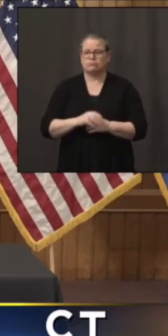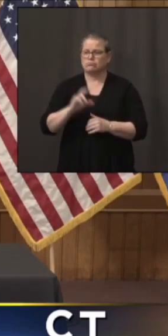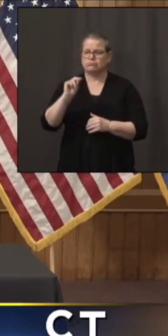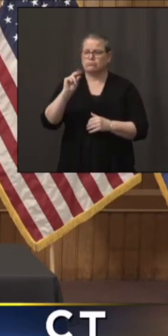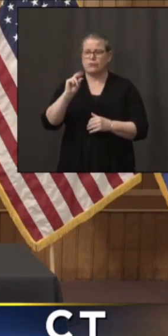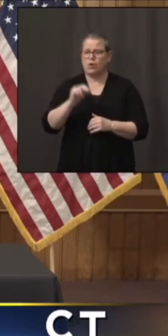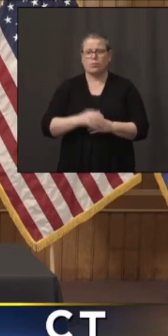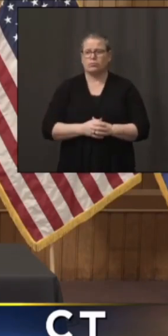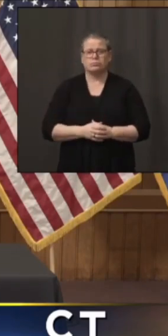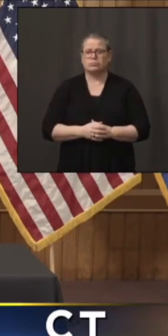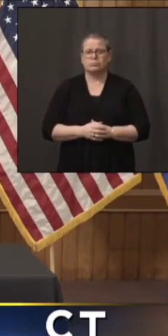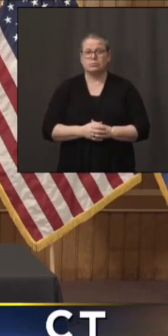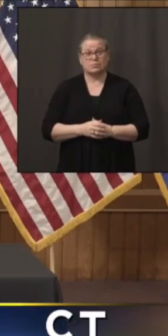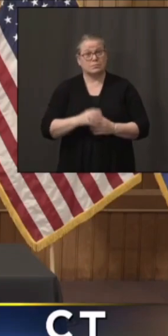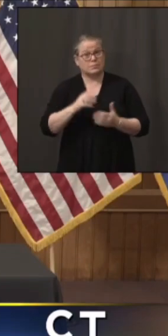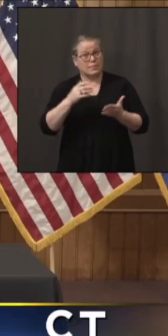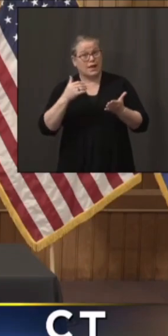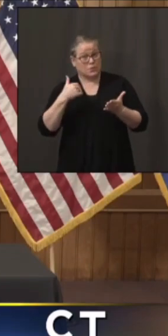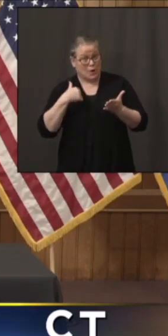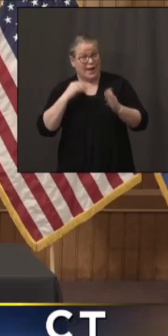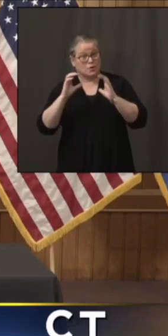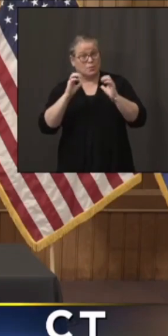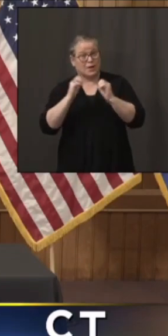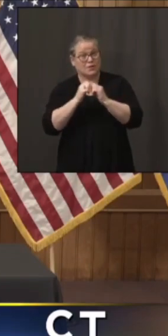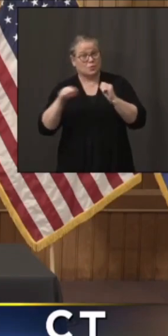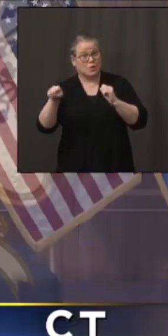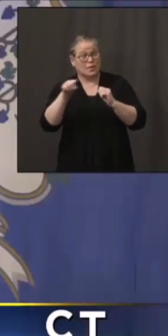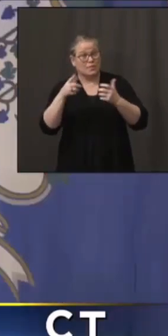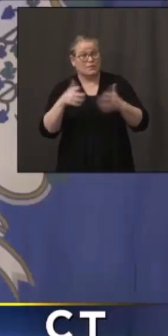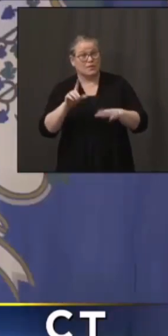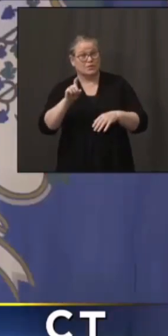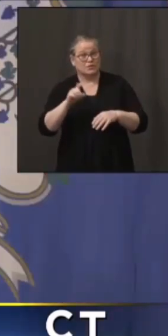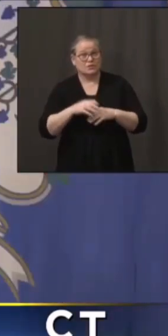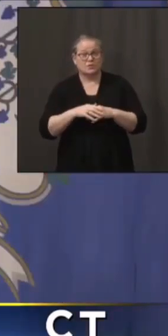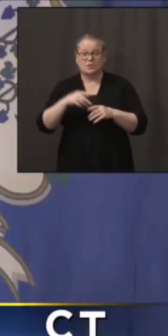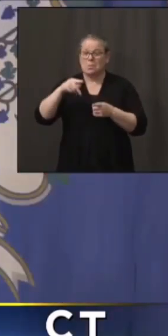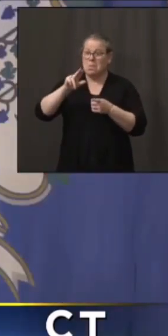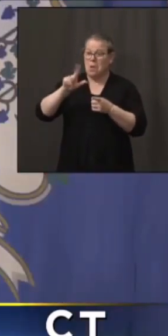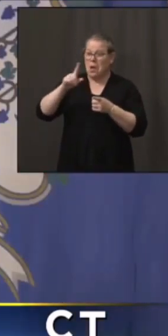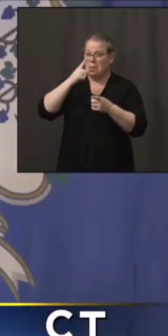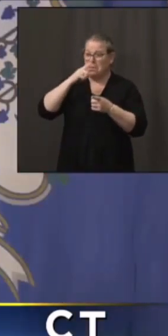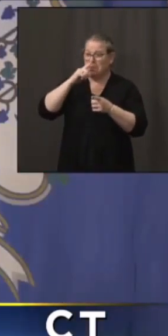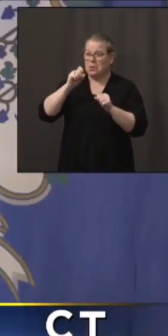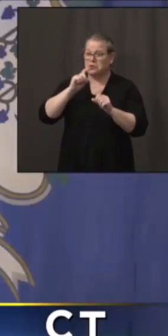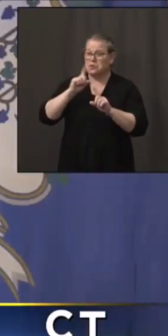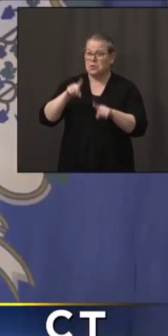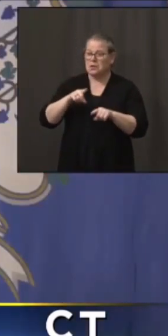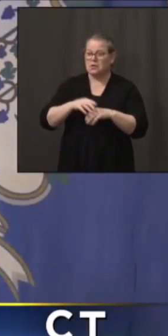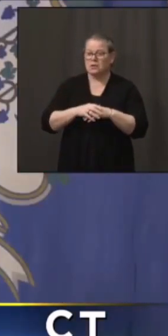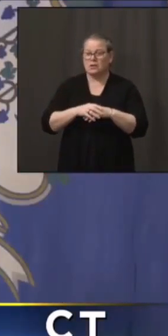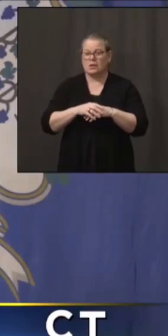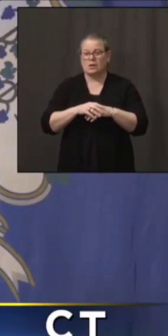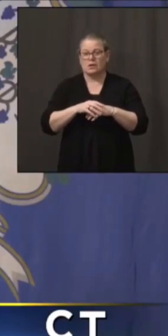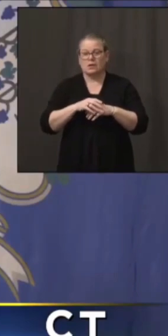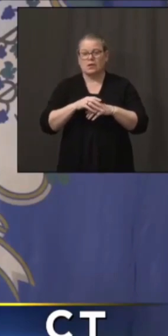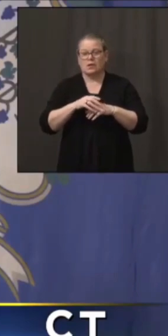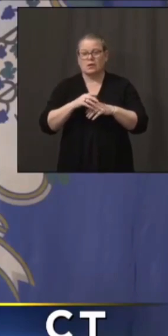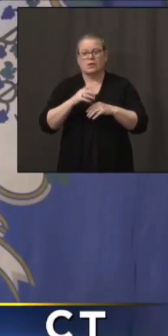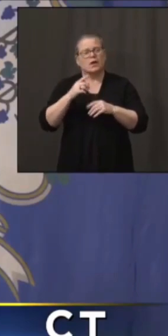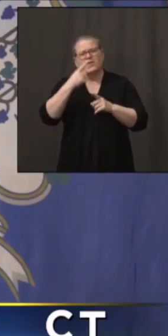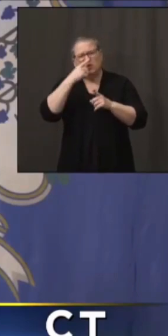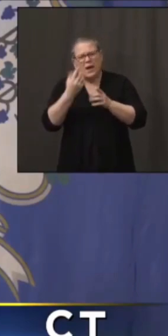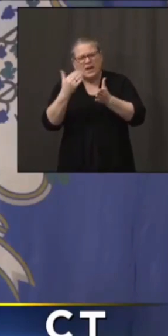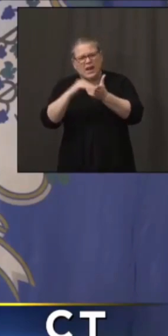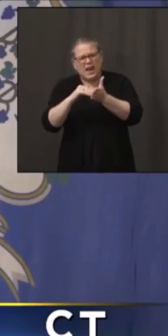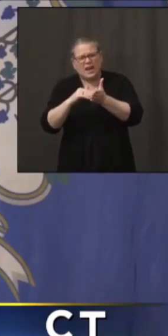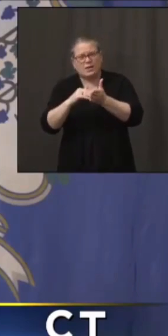Can you say that you've had any communications with them? Hey, Paul, do you want to take that? Dude, can you just ask the question again? What communications